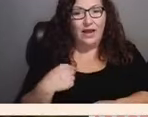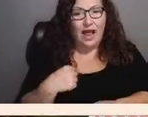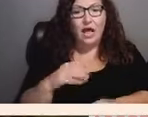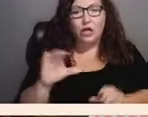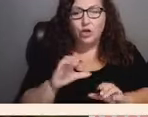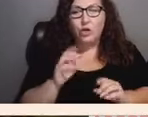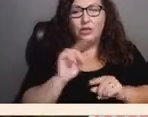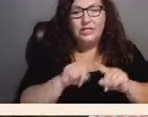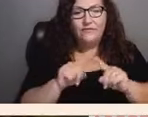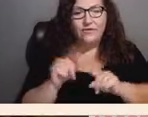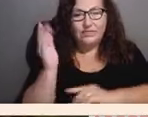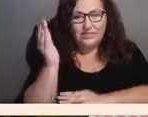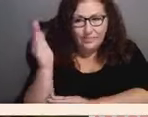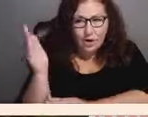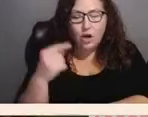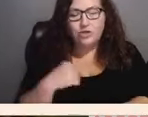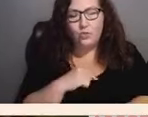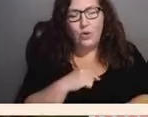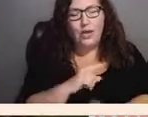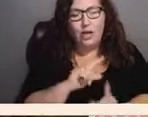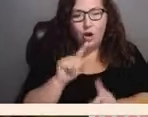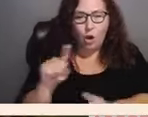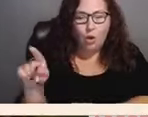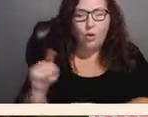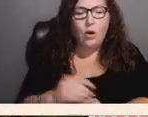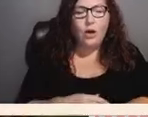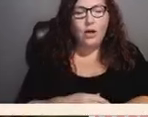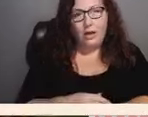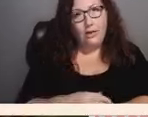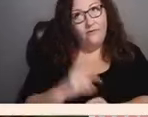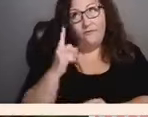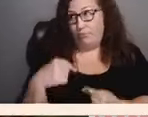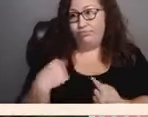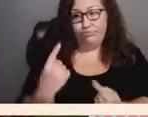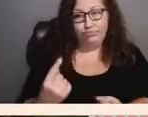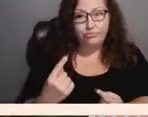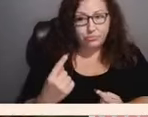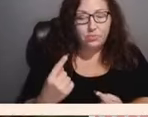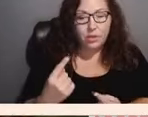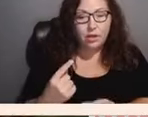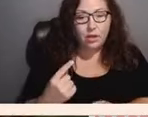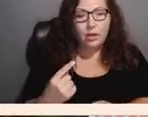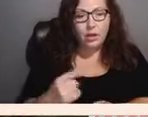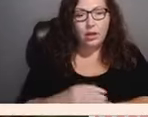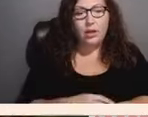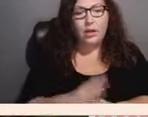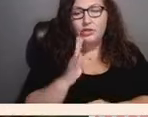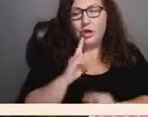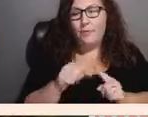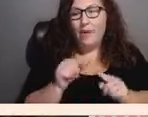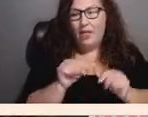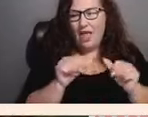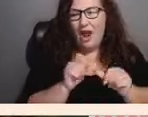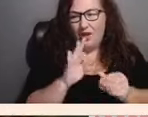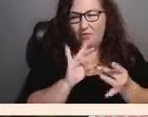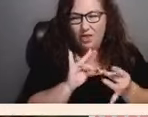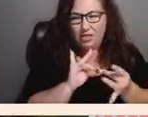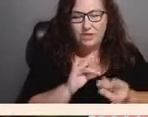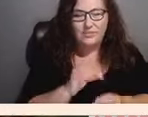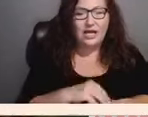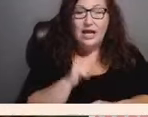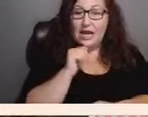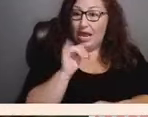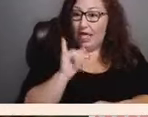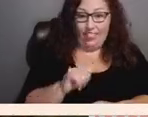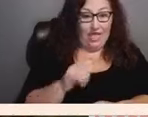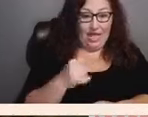been speaking for quite a good time on the area of relationships. Not that our marriage has been